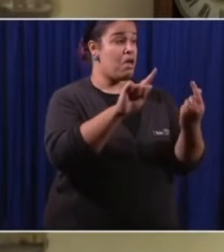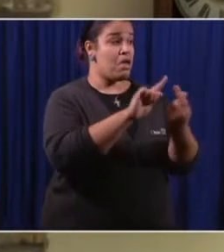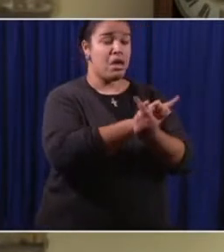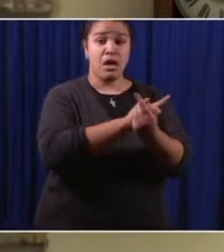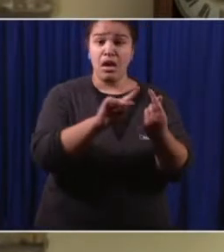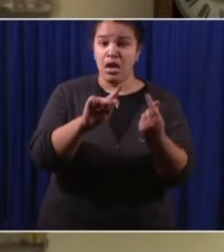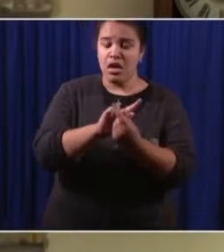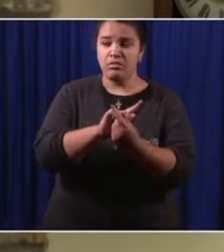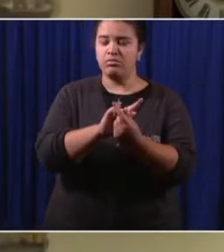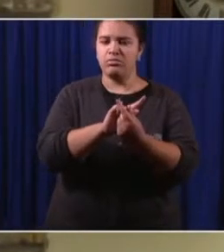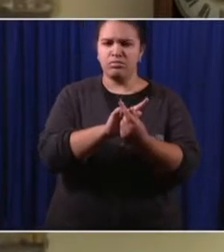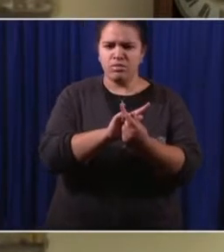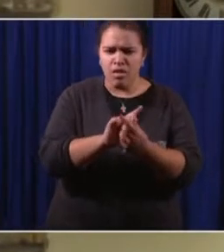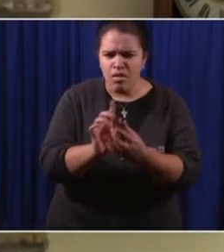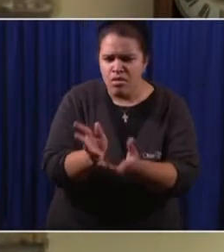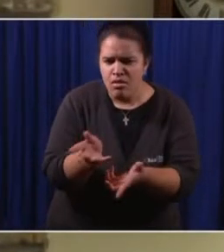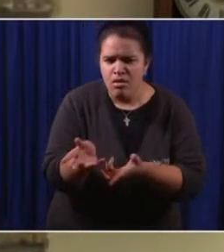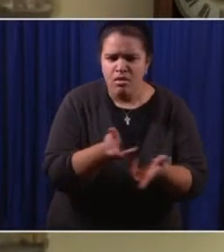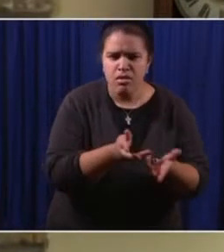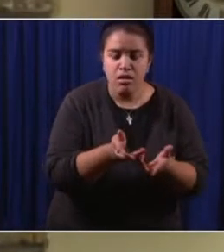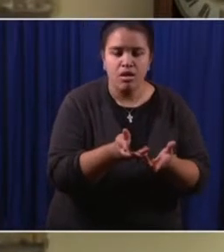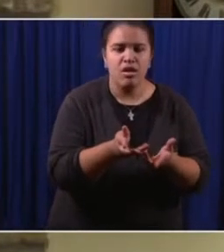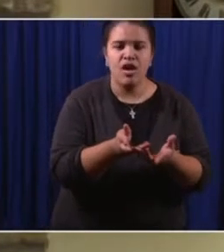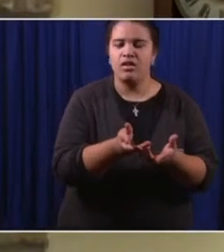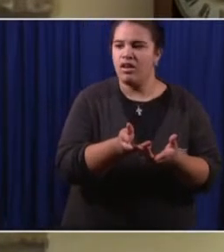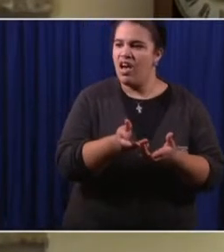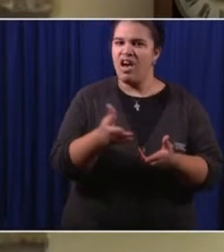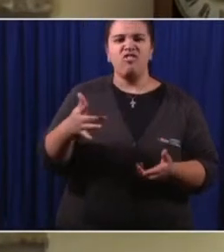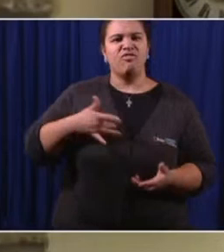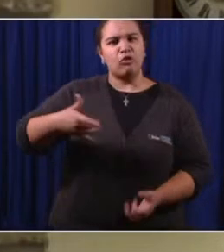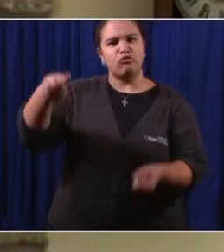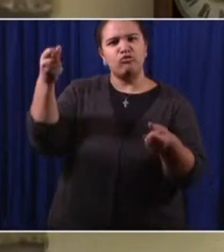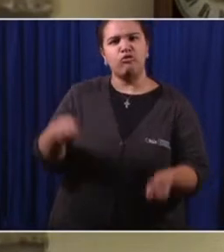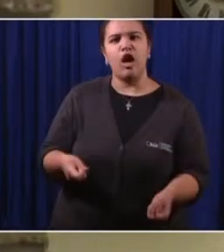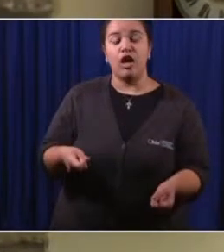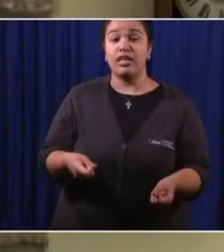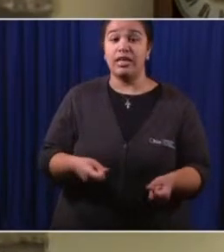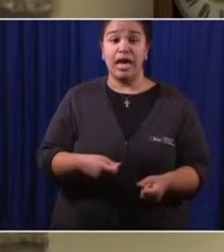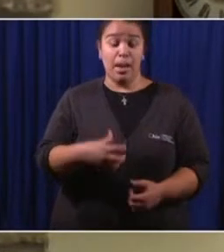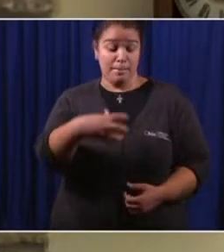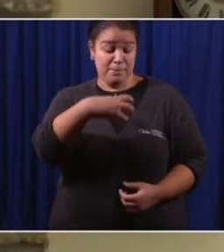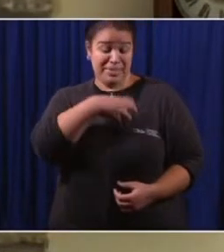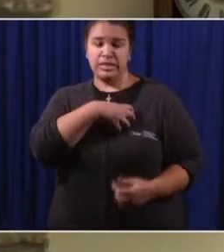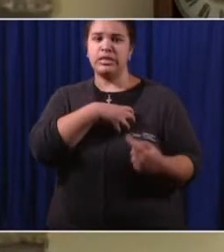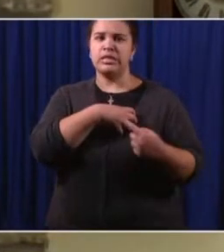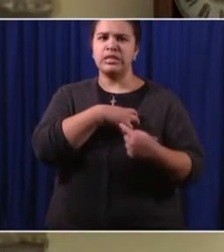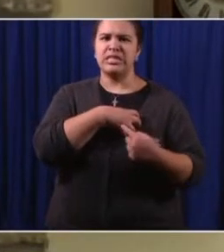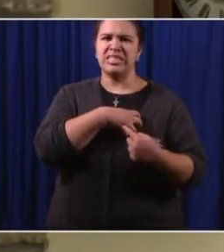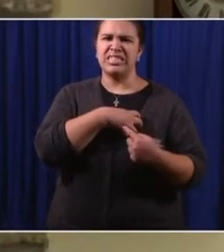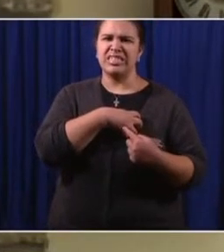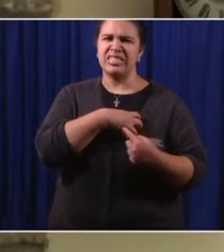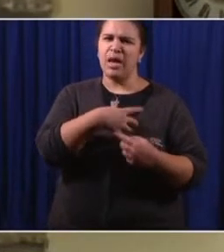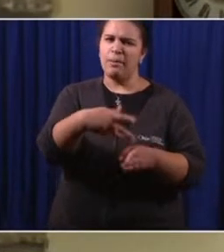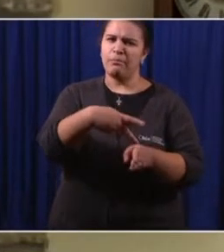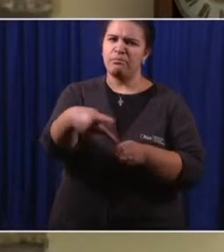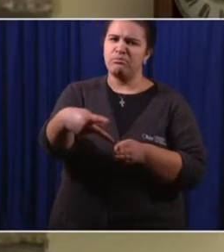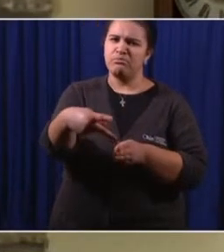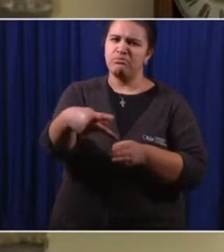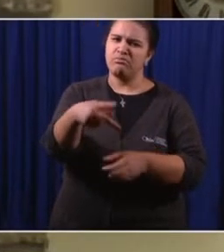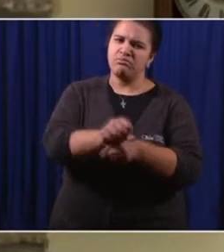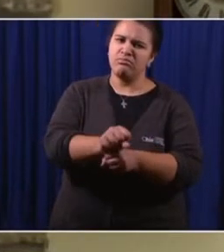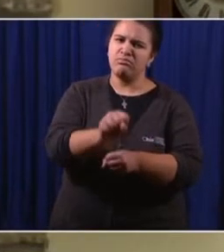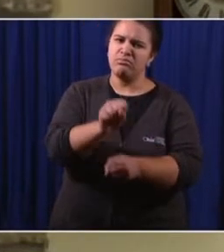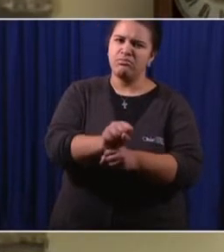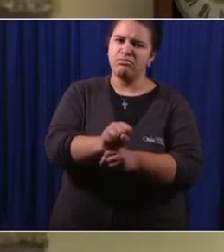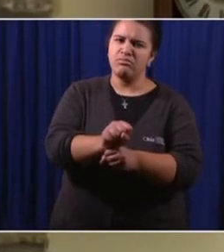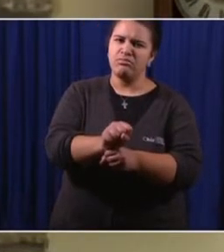was a profession and we need to treat it that way. And there's no police officer I've ever talked to, going back to when I was a prosecuting attorney,